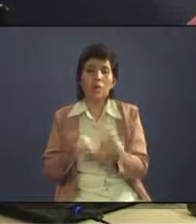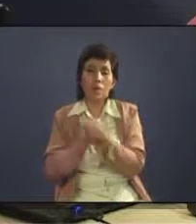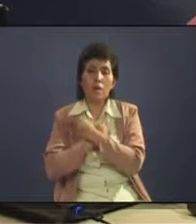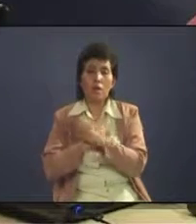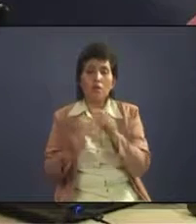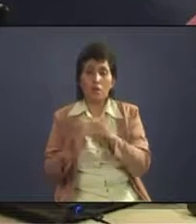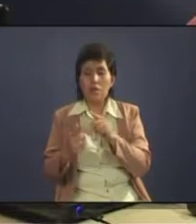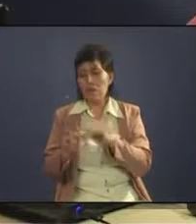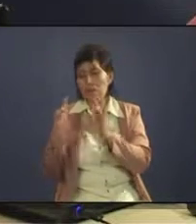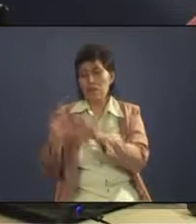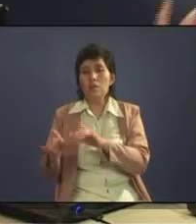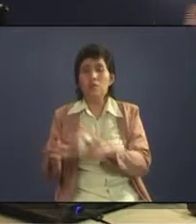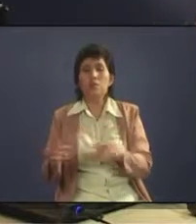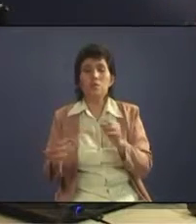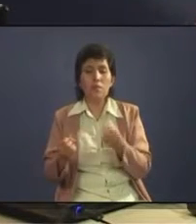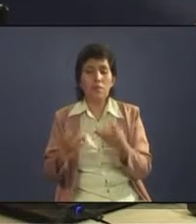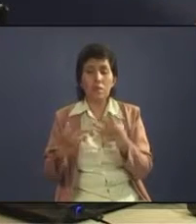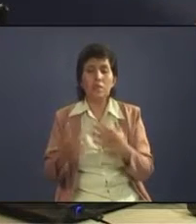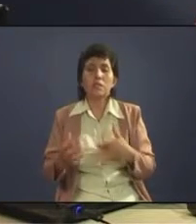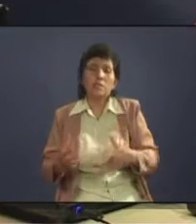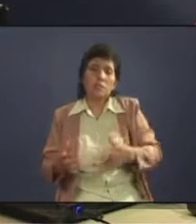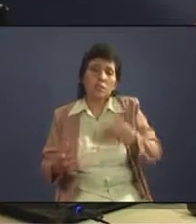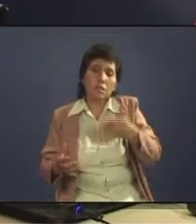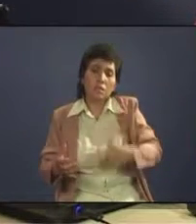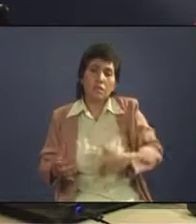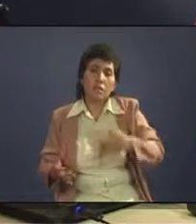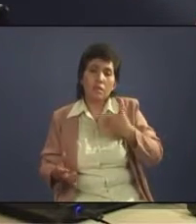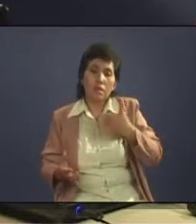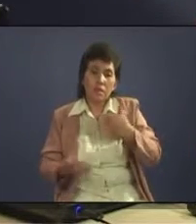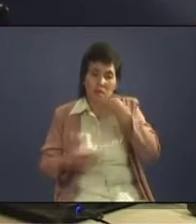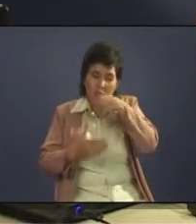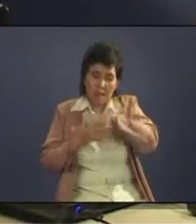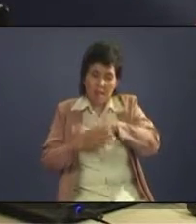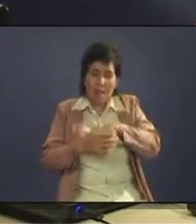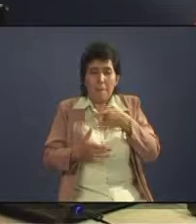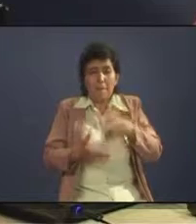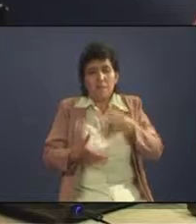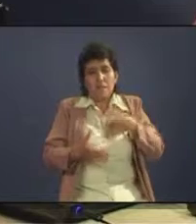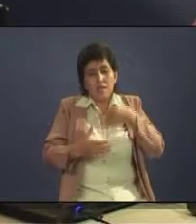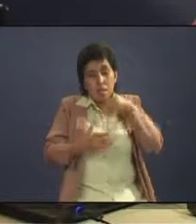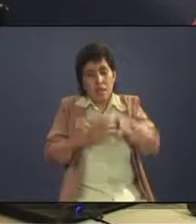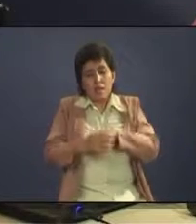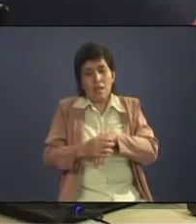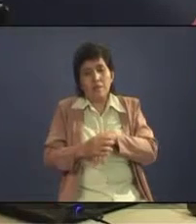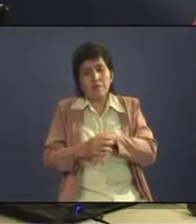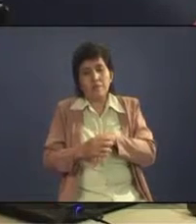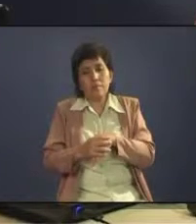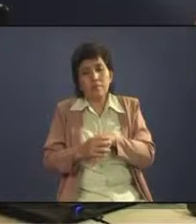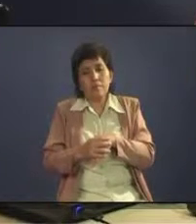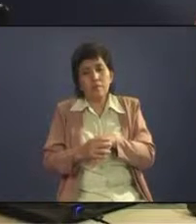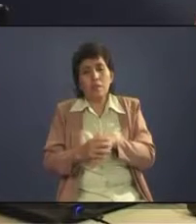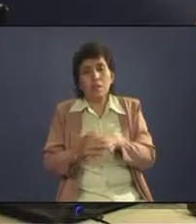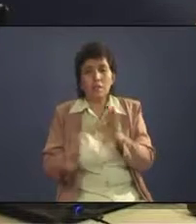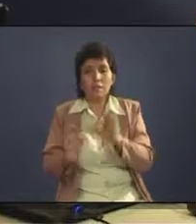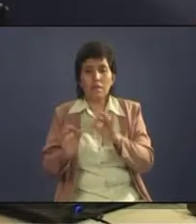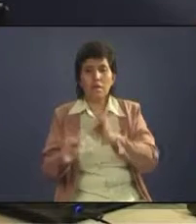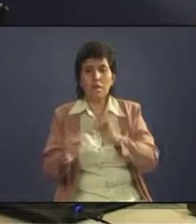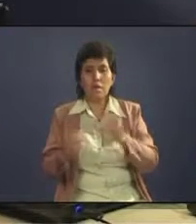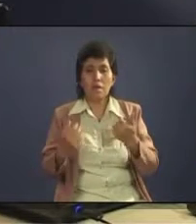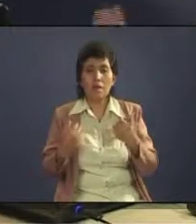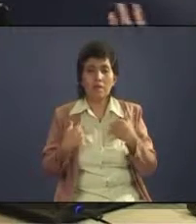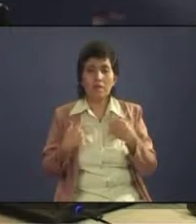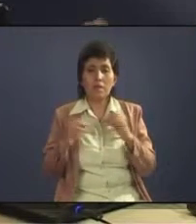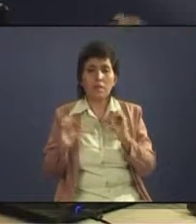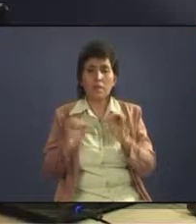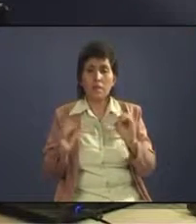you hate too much, okay? Because it's a feeling, it's the intensity of emotions that involve inside, okay? If I have nothing